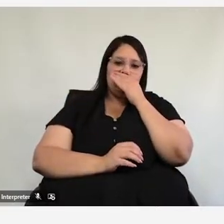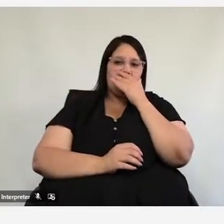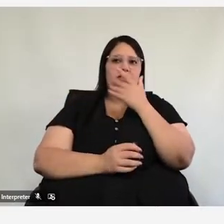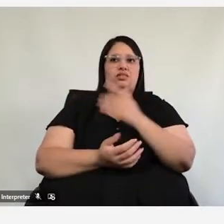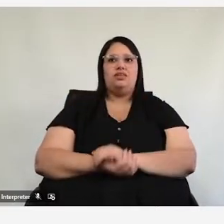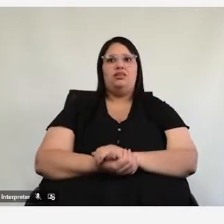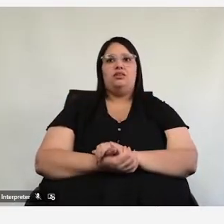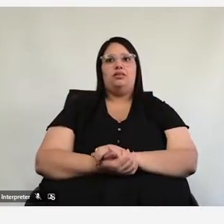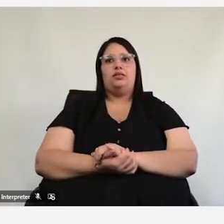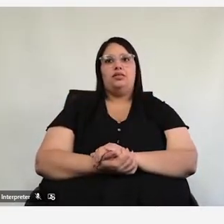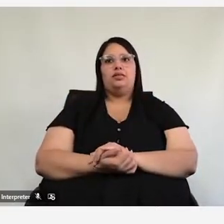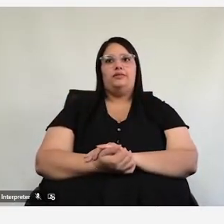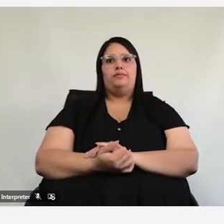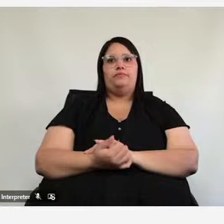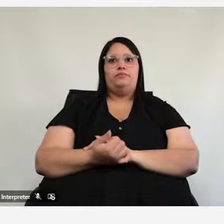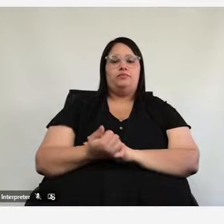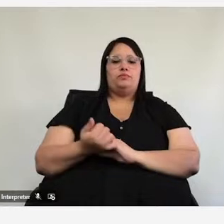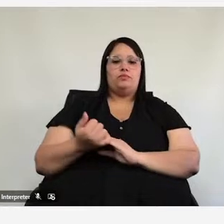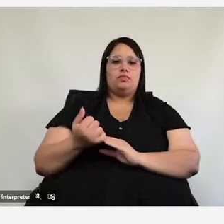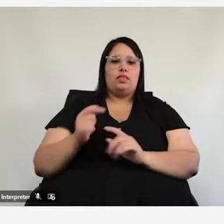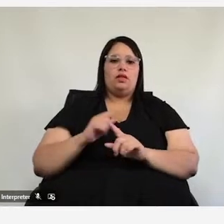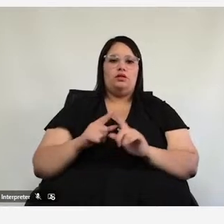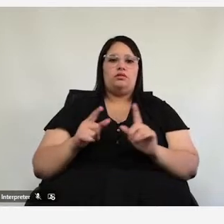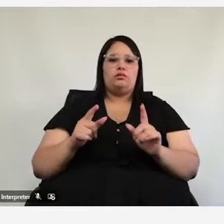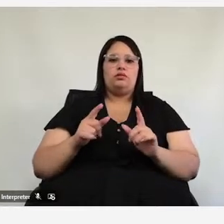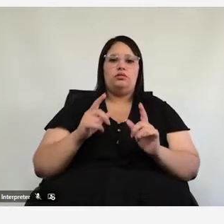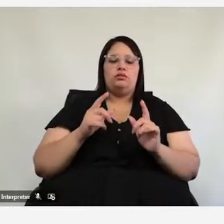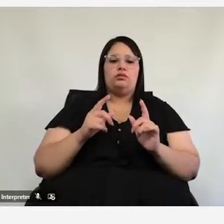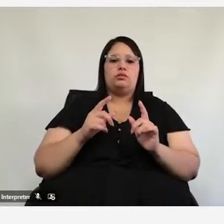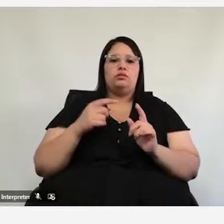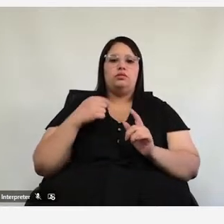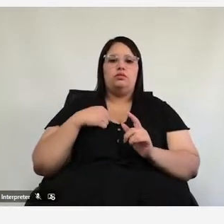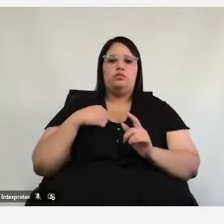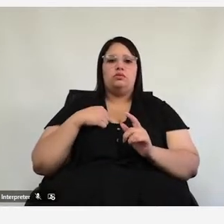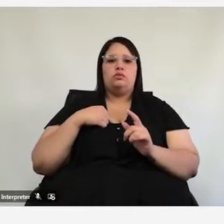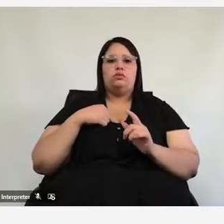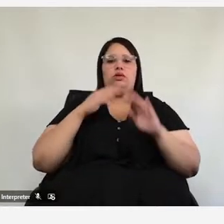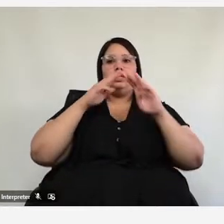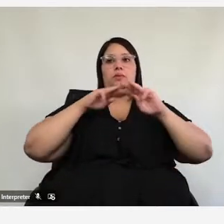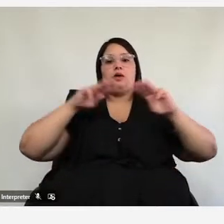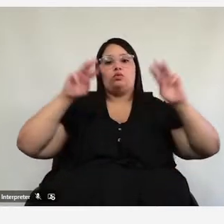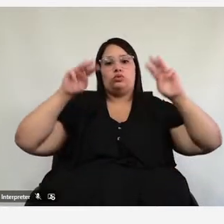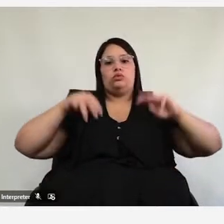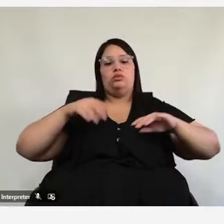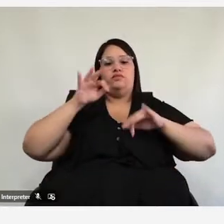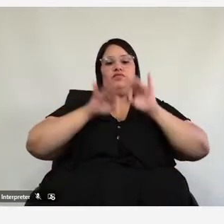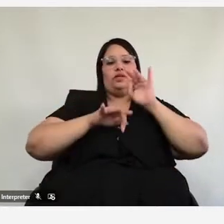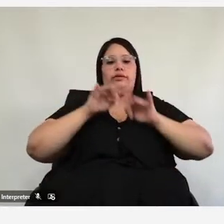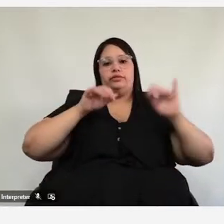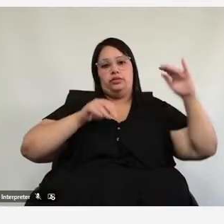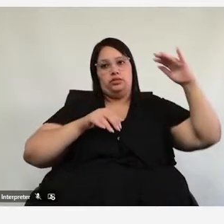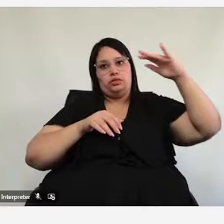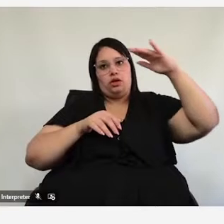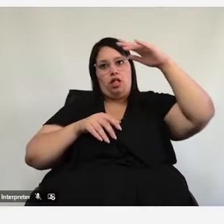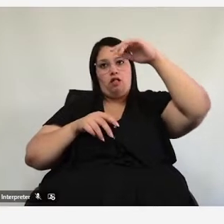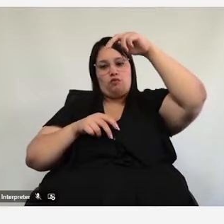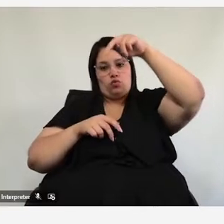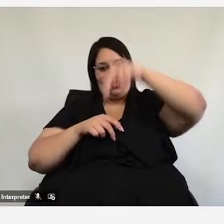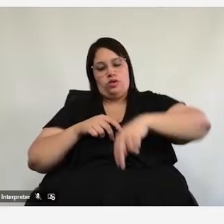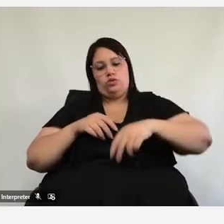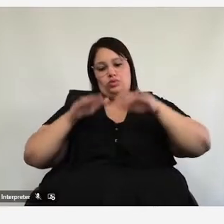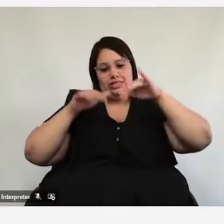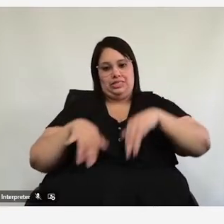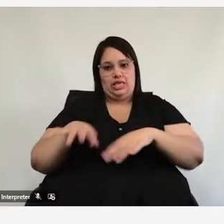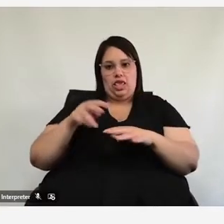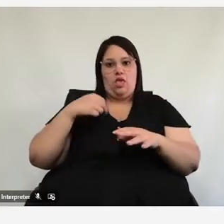start, just as a note, as ons kaalvoet loop oor Tafelberg, dan loop ons binne nie sien, ons gaan verdrink daar. Let's focus